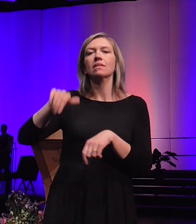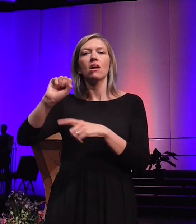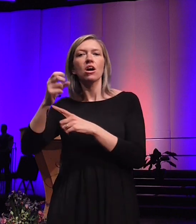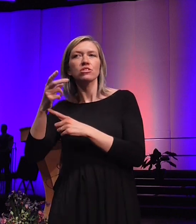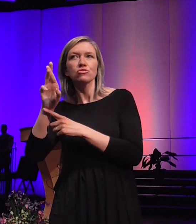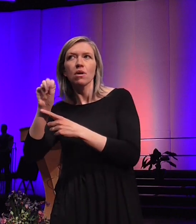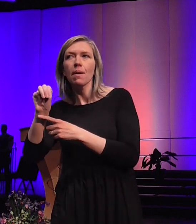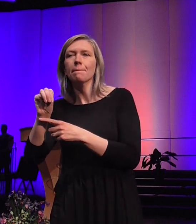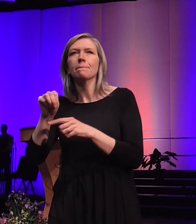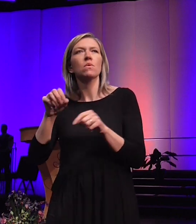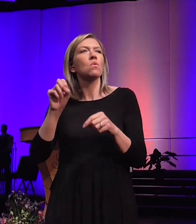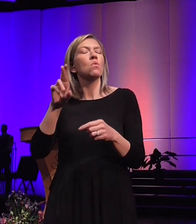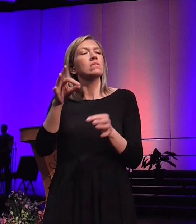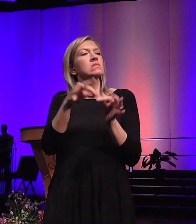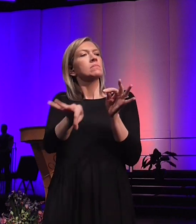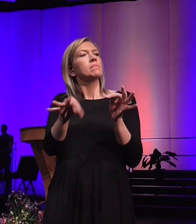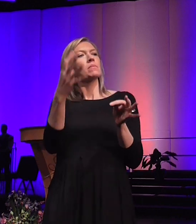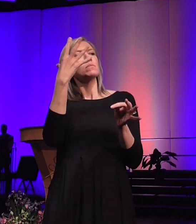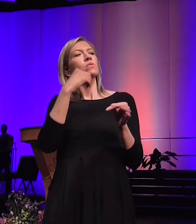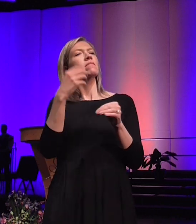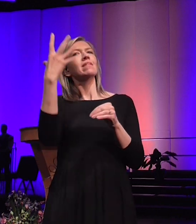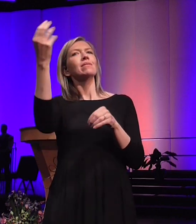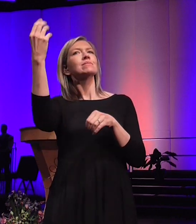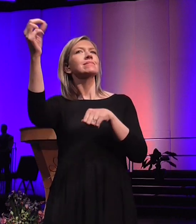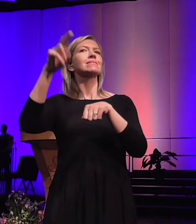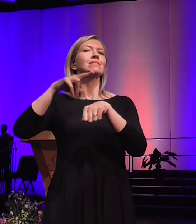by a beautiful, clear forest stream,